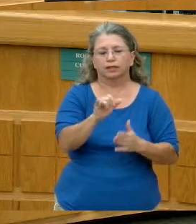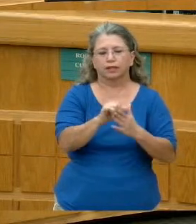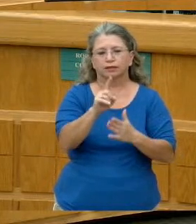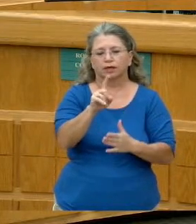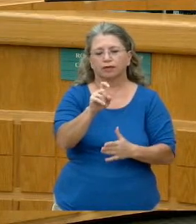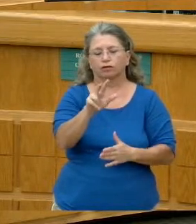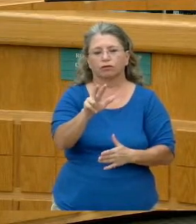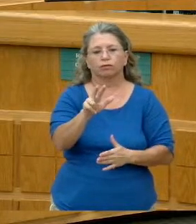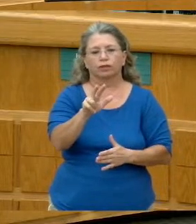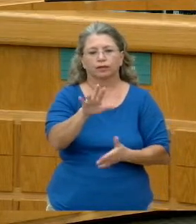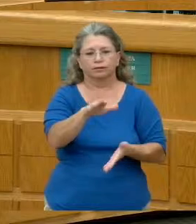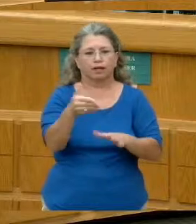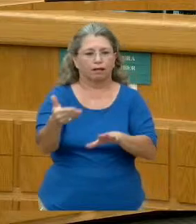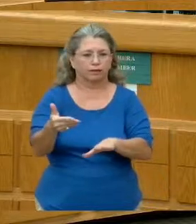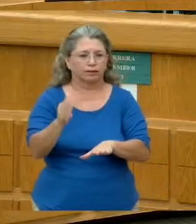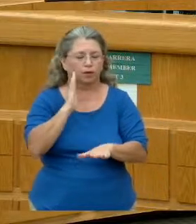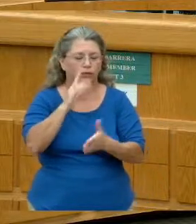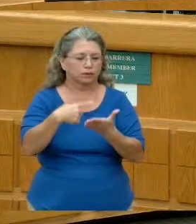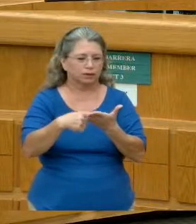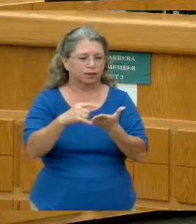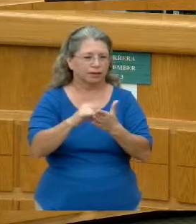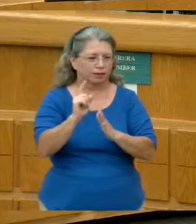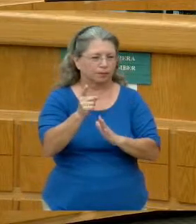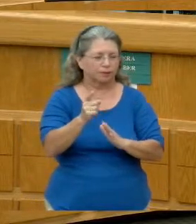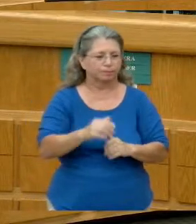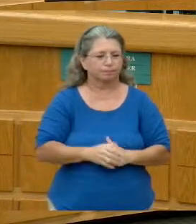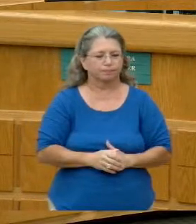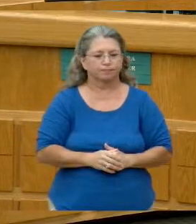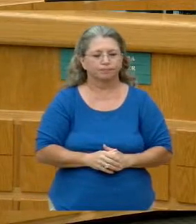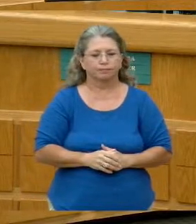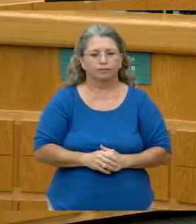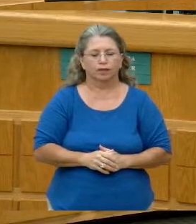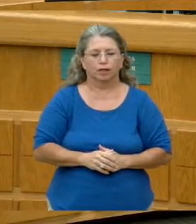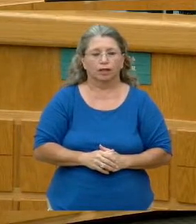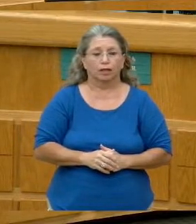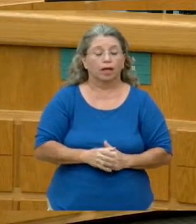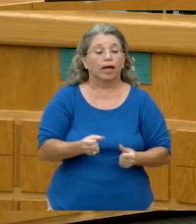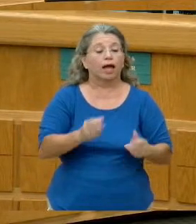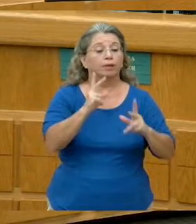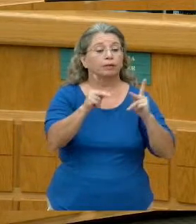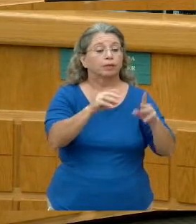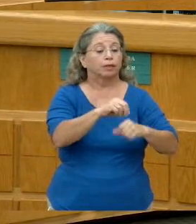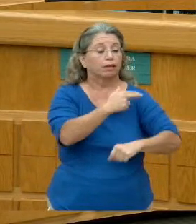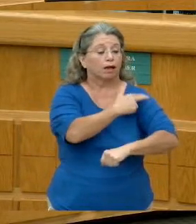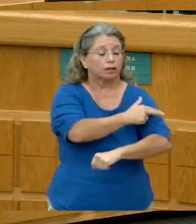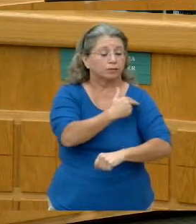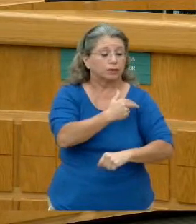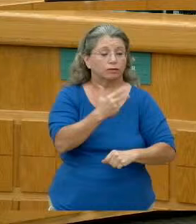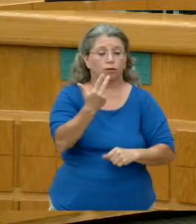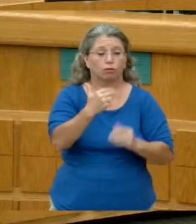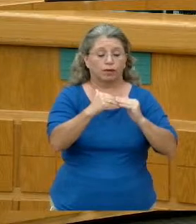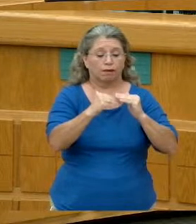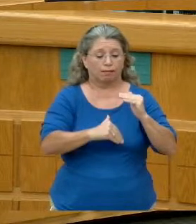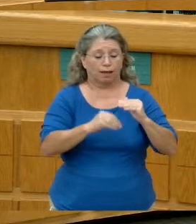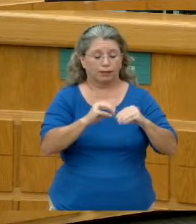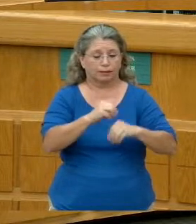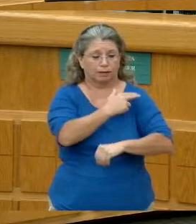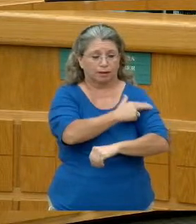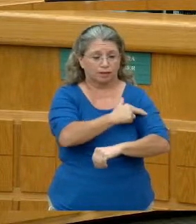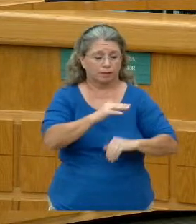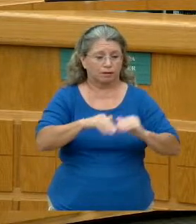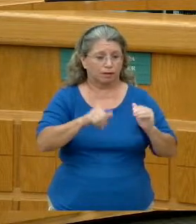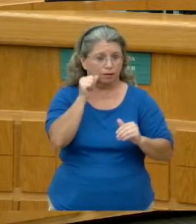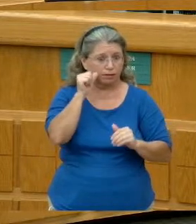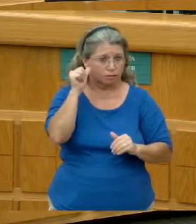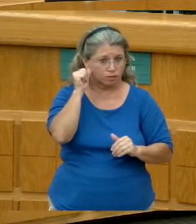that momentarily. When we look at the hospitalizations, we're three fewer in the hospital today than yesterday. So